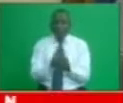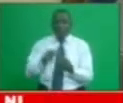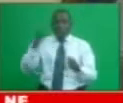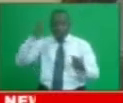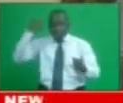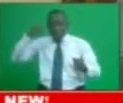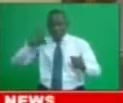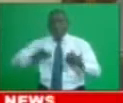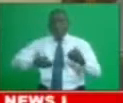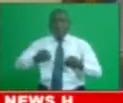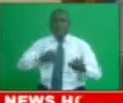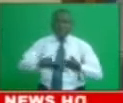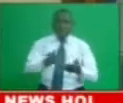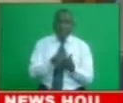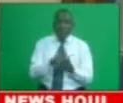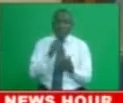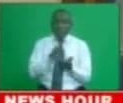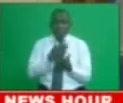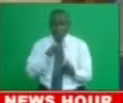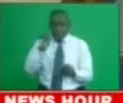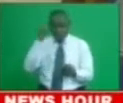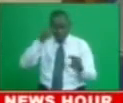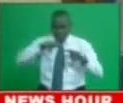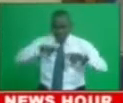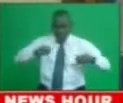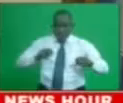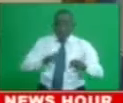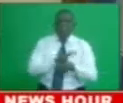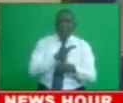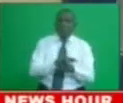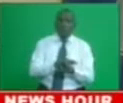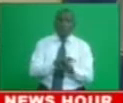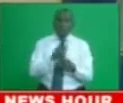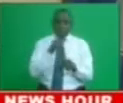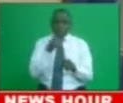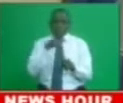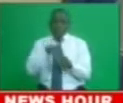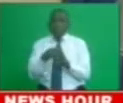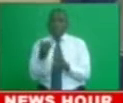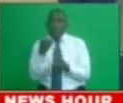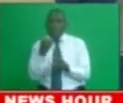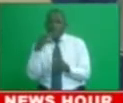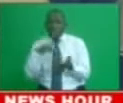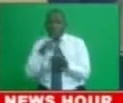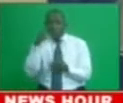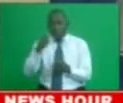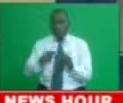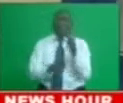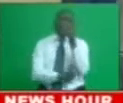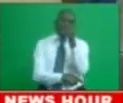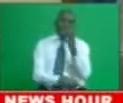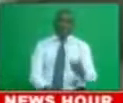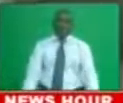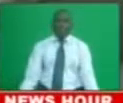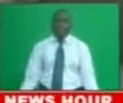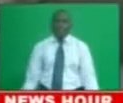process. I can assure you that my government will investigate, expose, and deal with all allegations of corruption that are brought to my